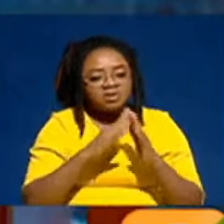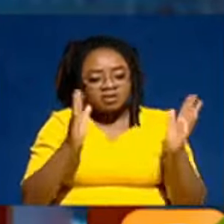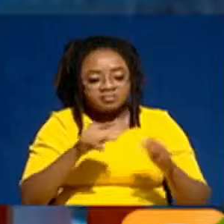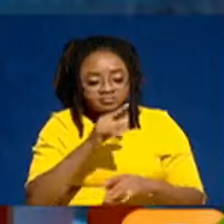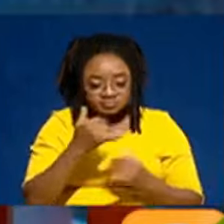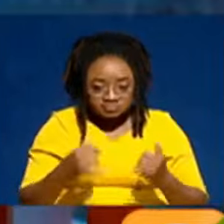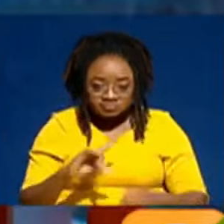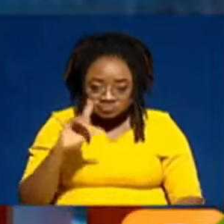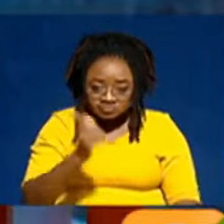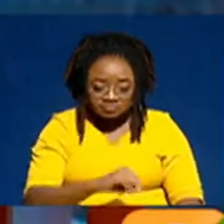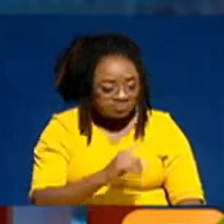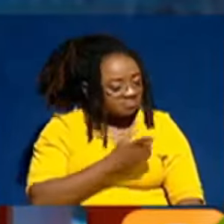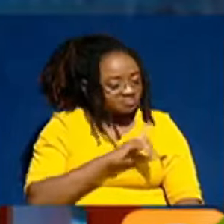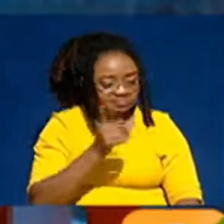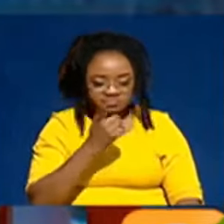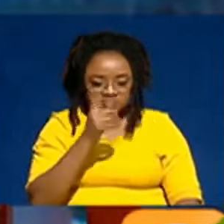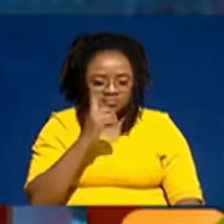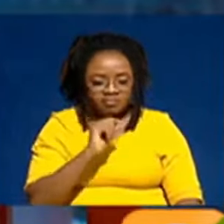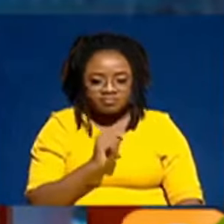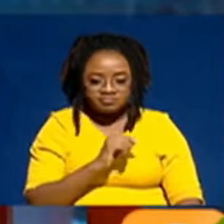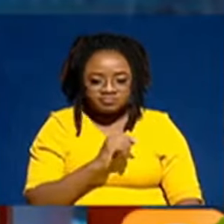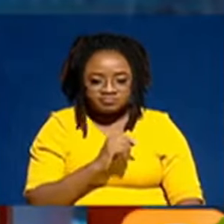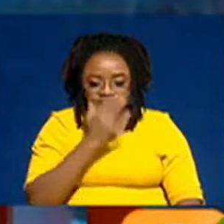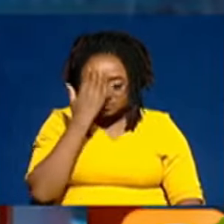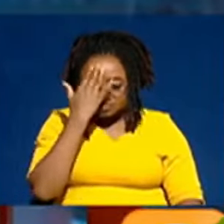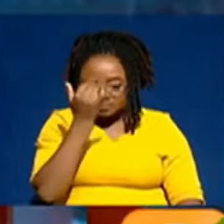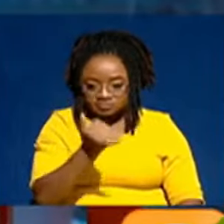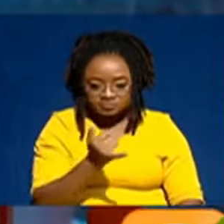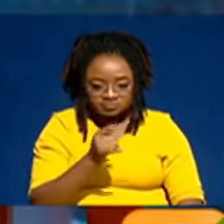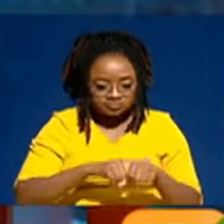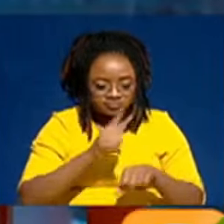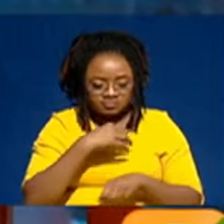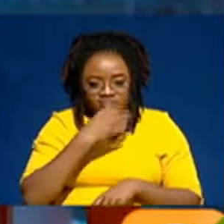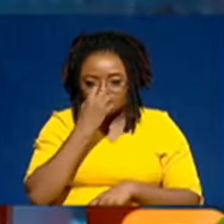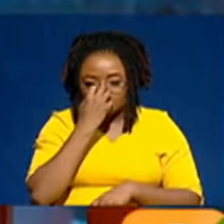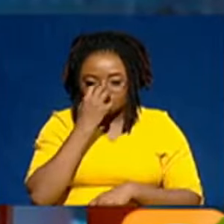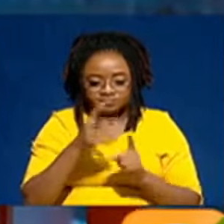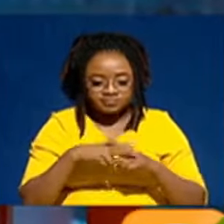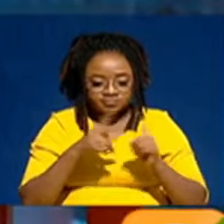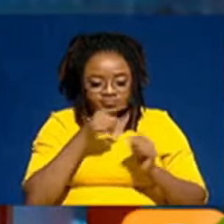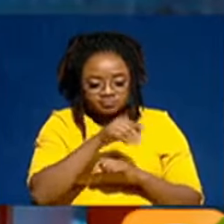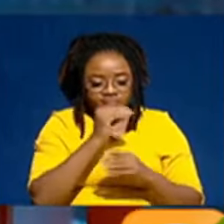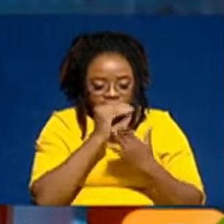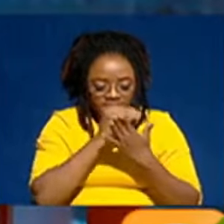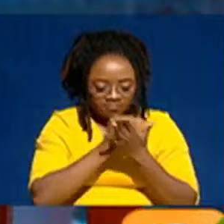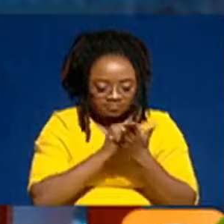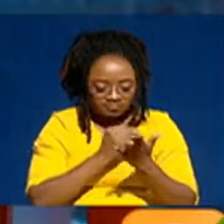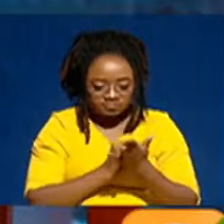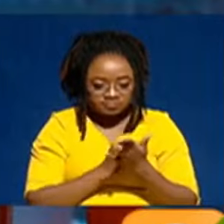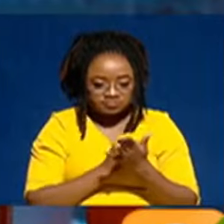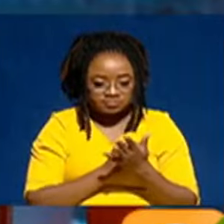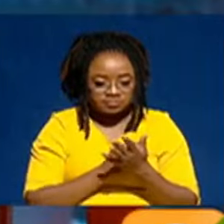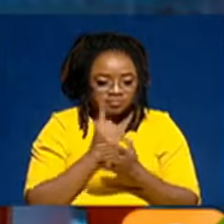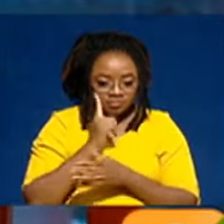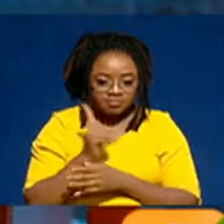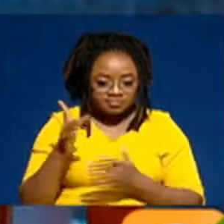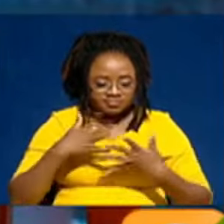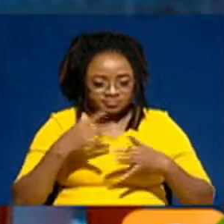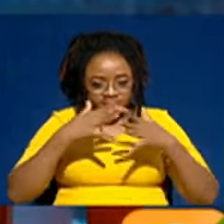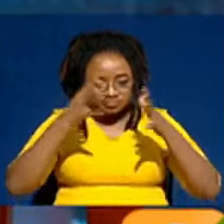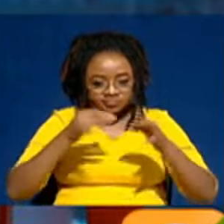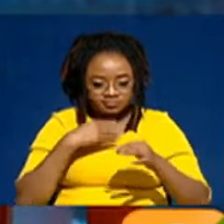affordable. When Uhuru Kenyatta started off this affordable housing project, it did start with William Ruto, started